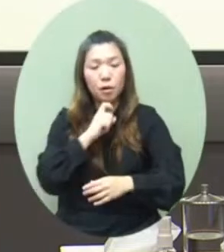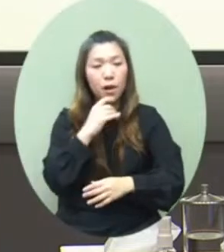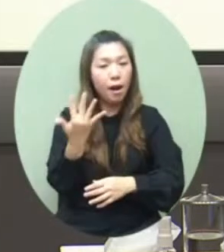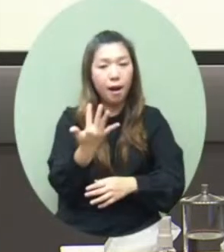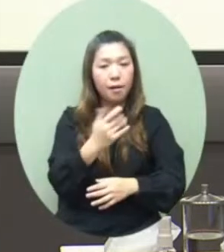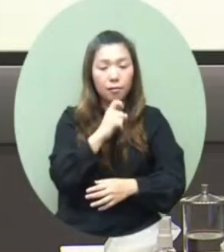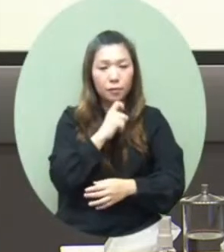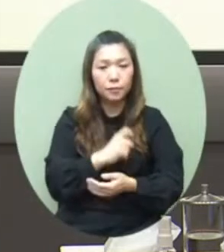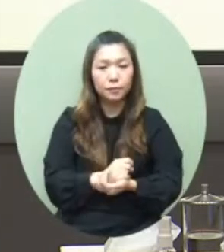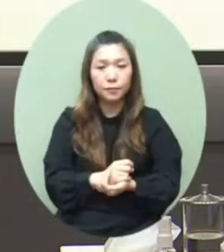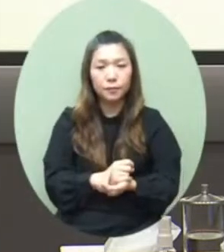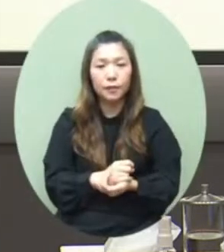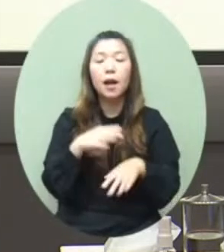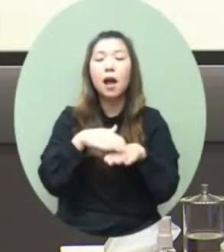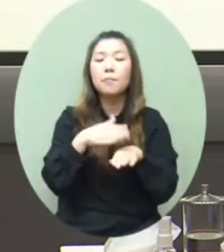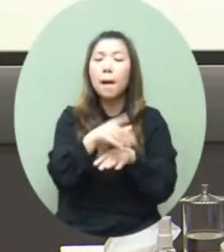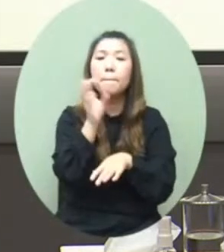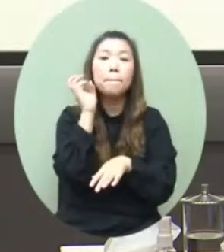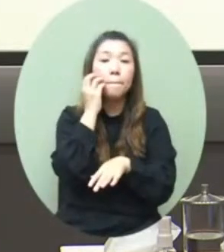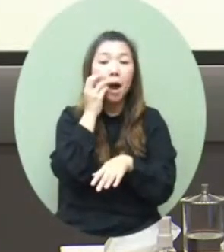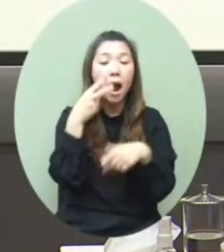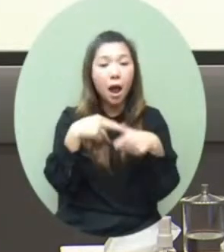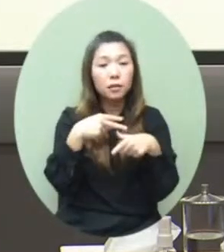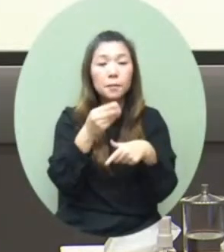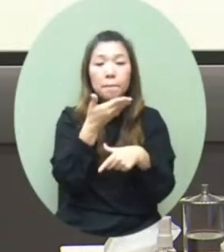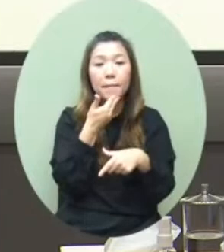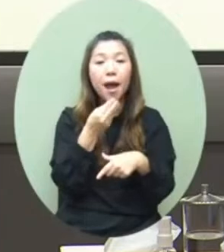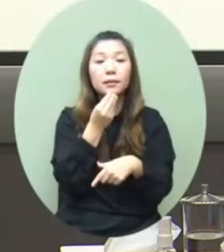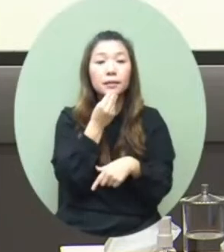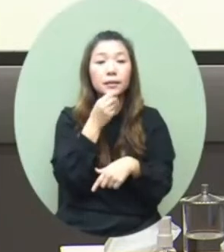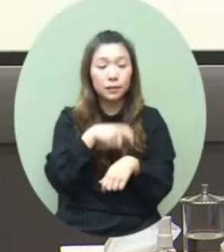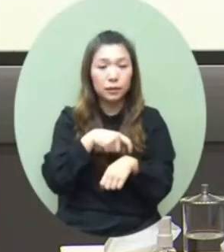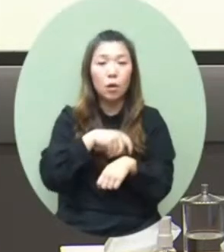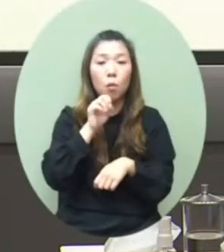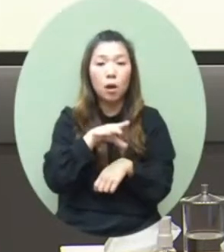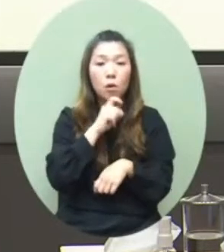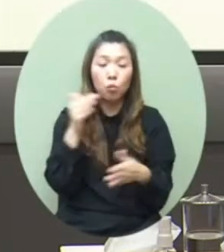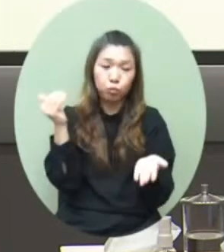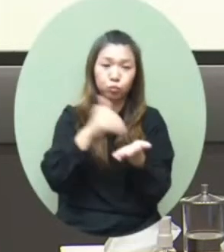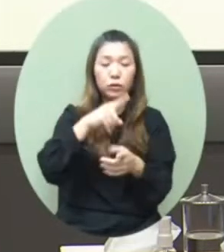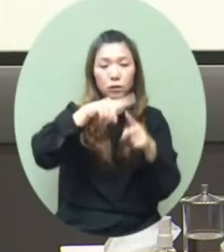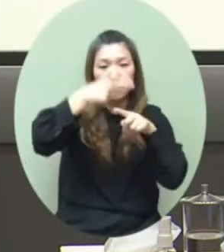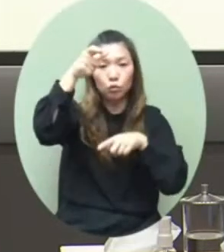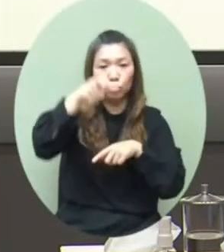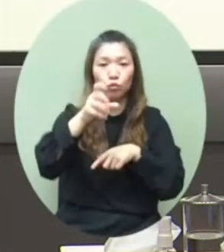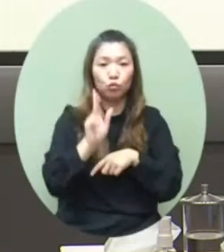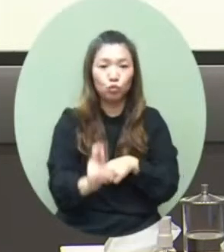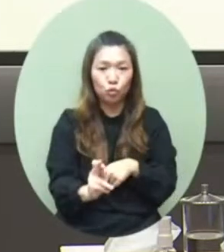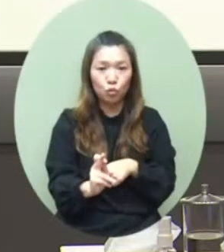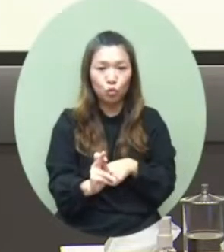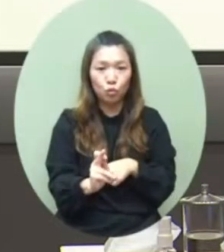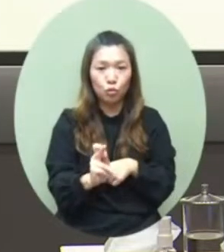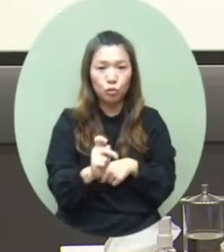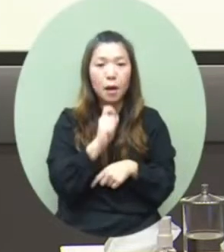flower market. I also went there, and we're inviting them to hold a few more market fairs.